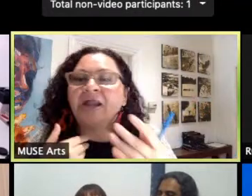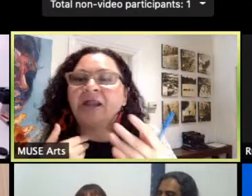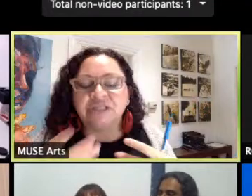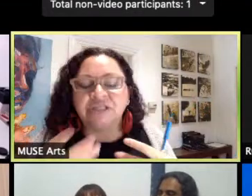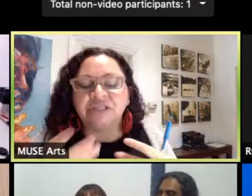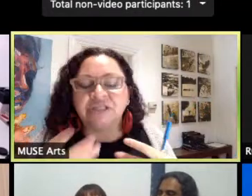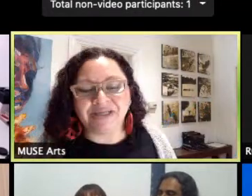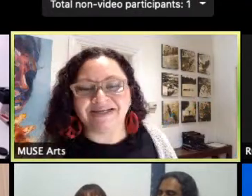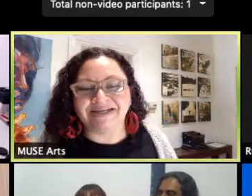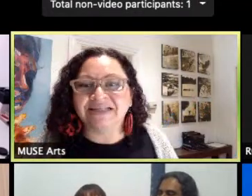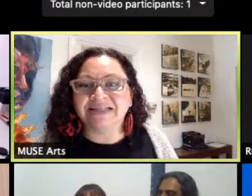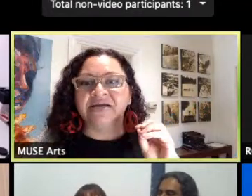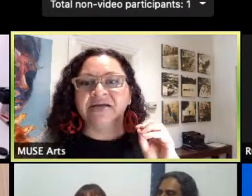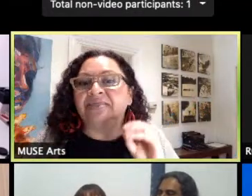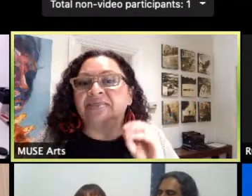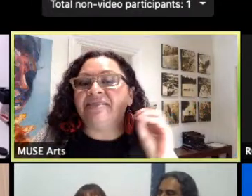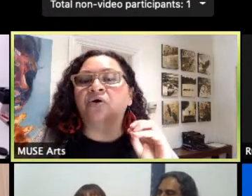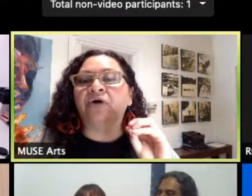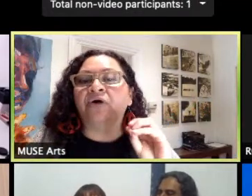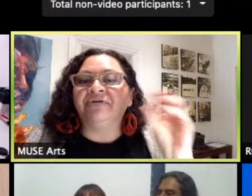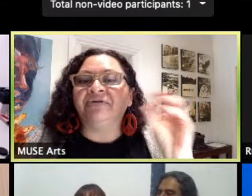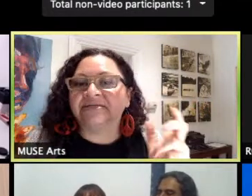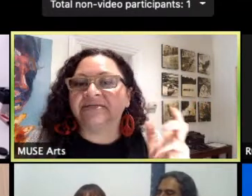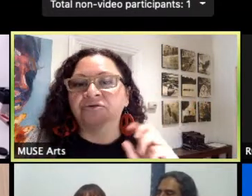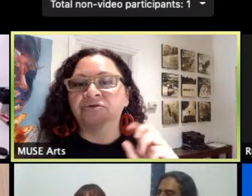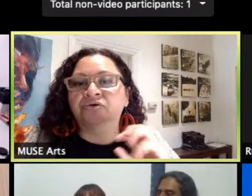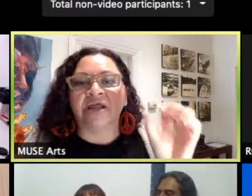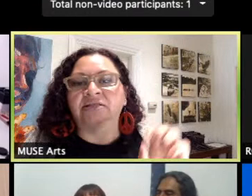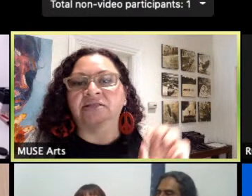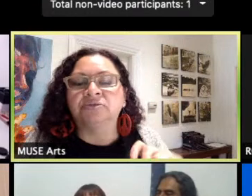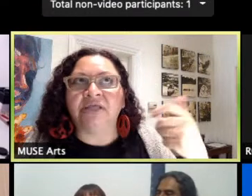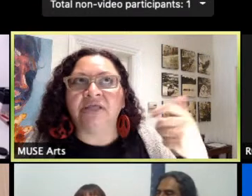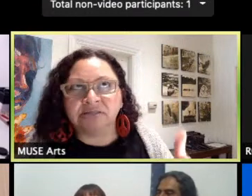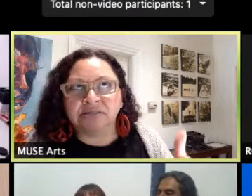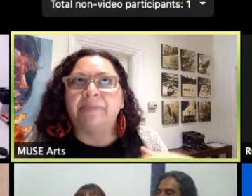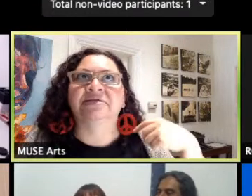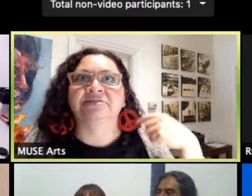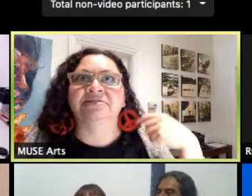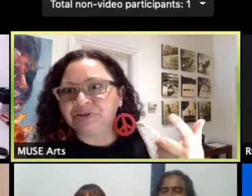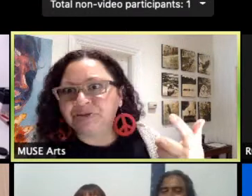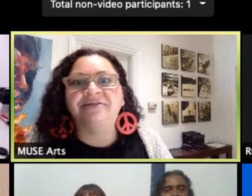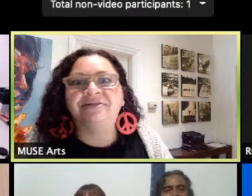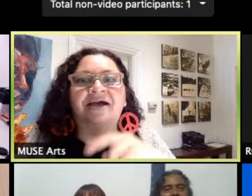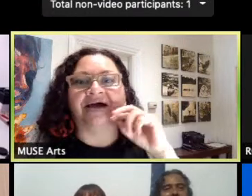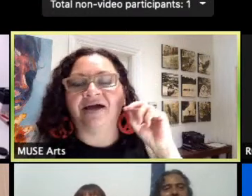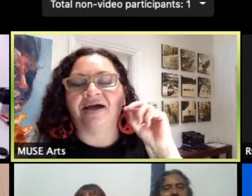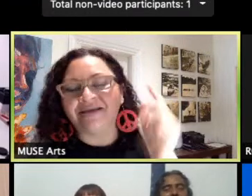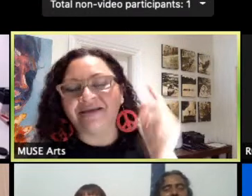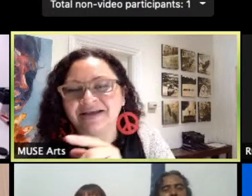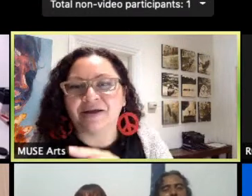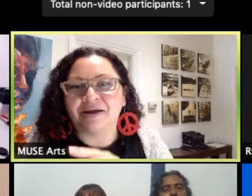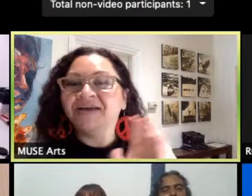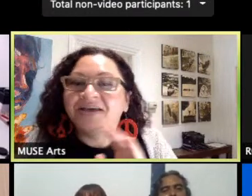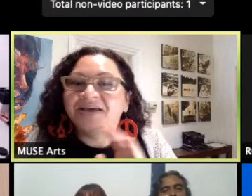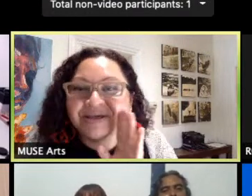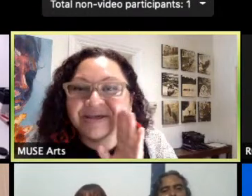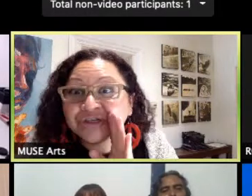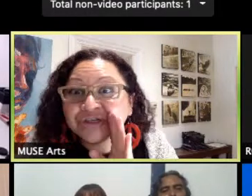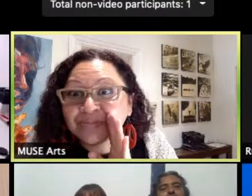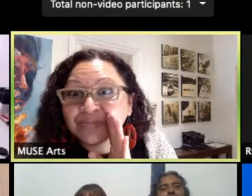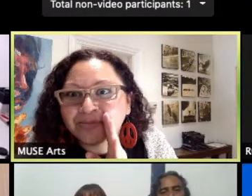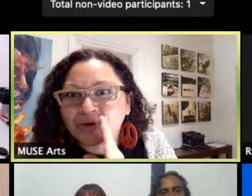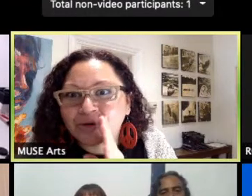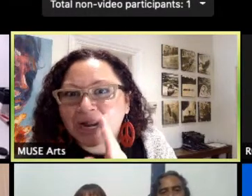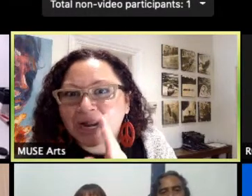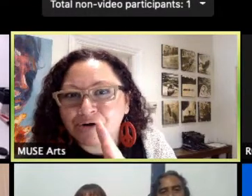interact. But now everything is, you know, connected to TikTok, Snapchat, Instagram. She mentioned more, but I don't